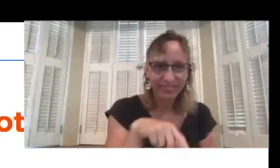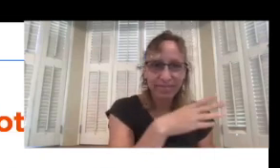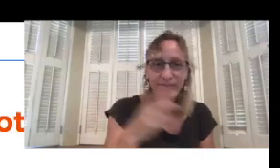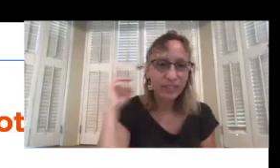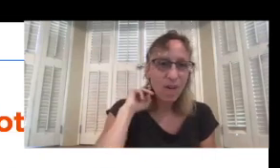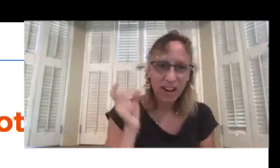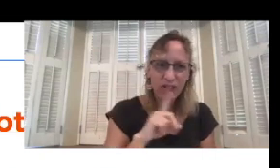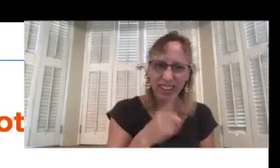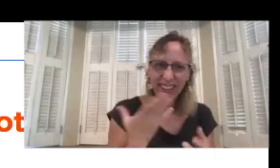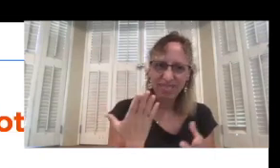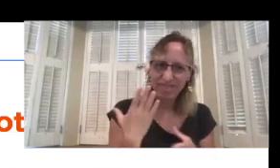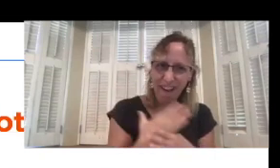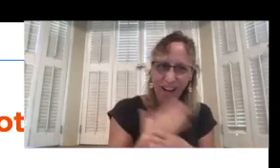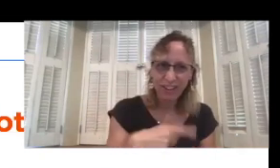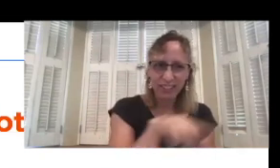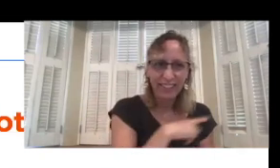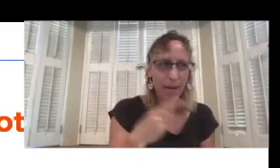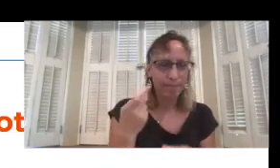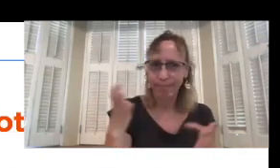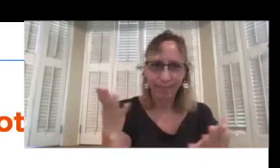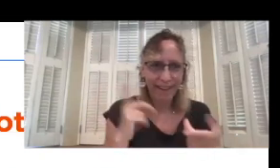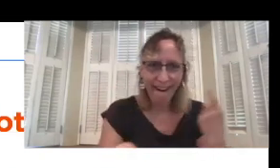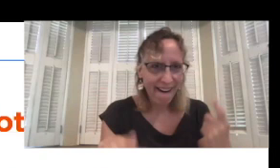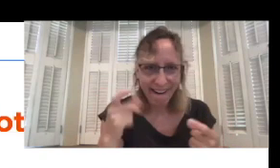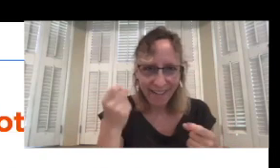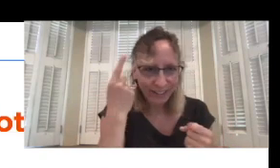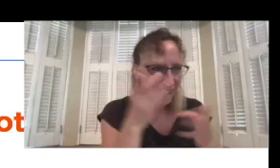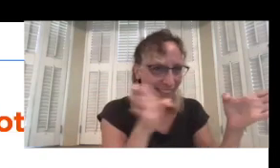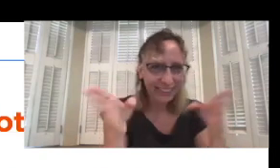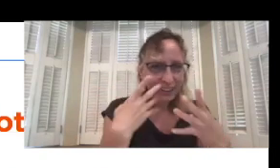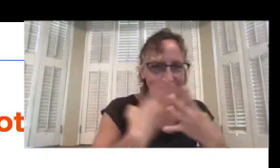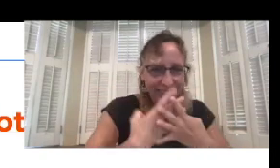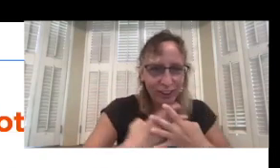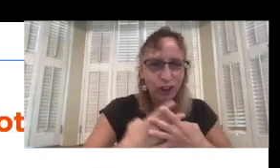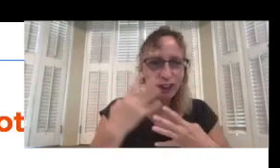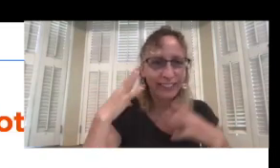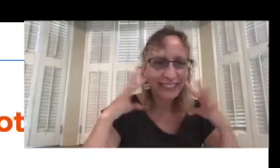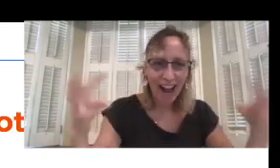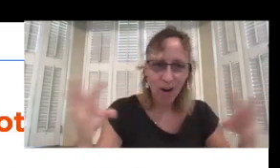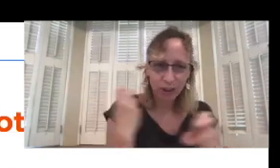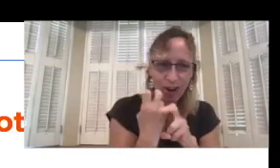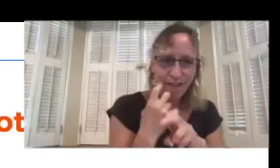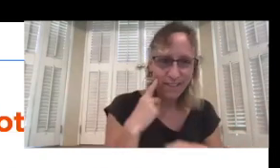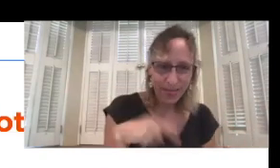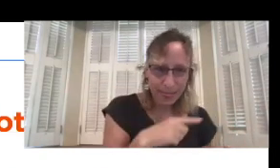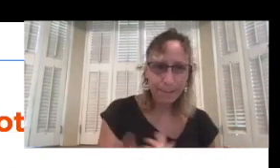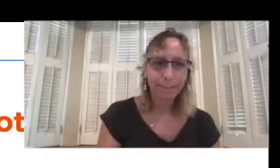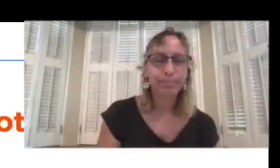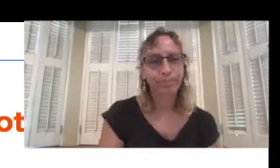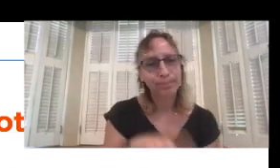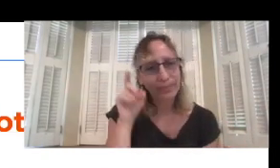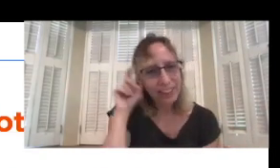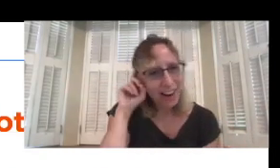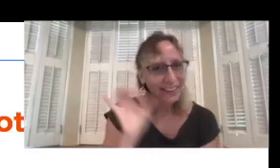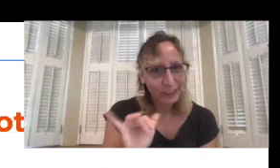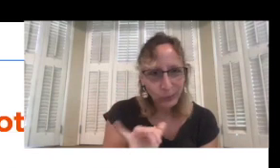fans and air conditioners can interrupt the listening experience of deaf students who are using these devices. It's much harder for them to